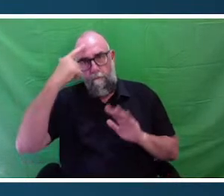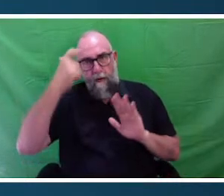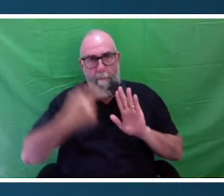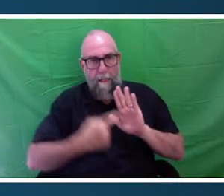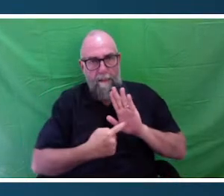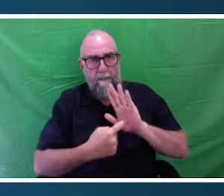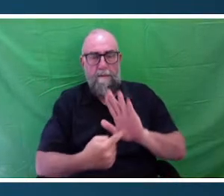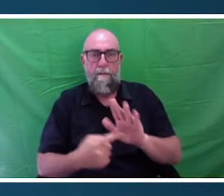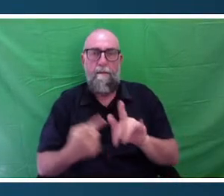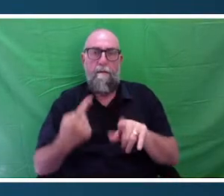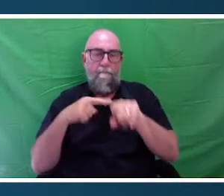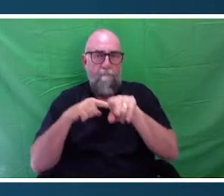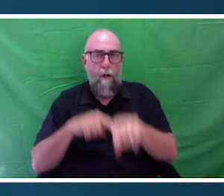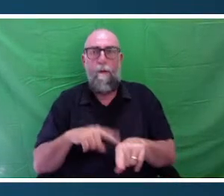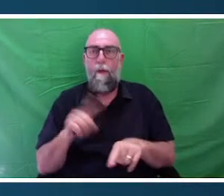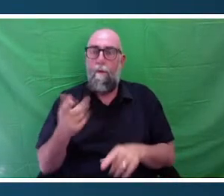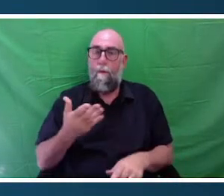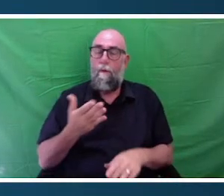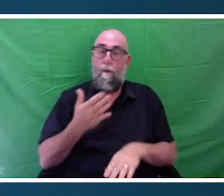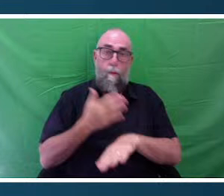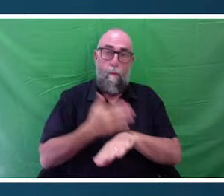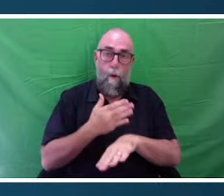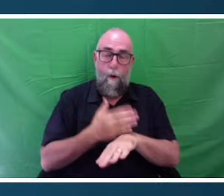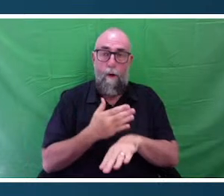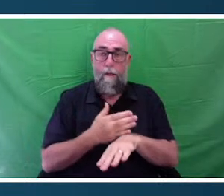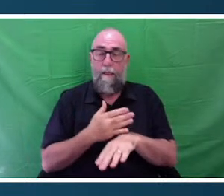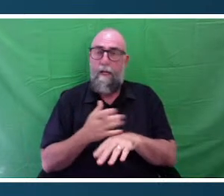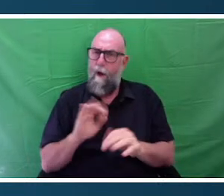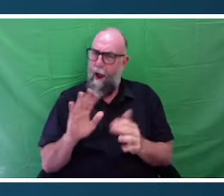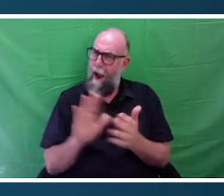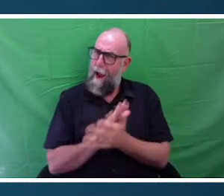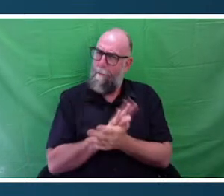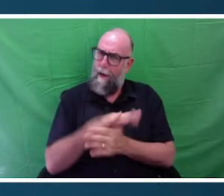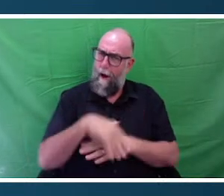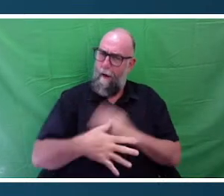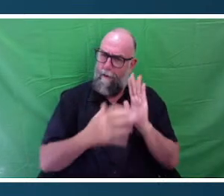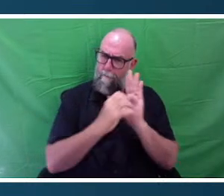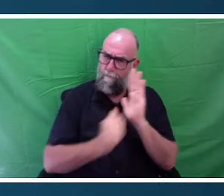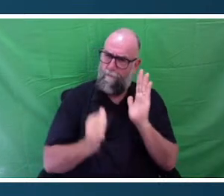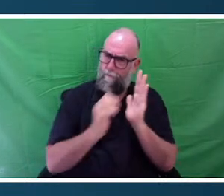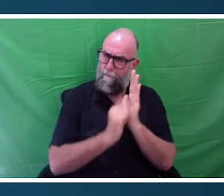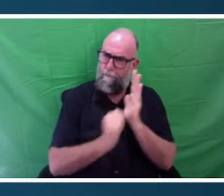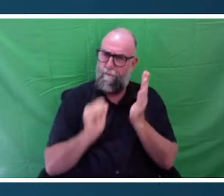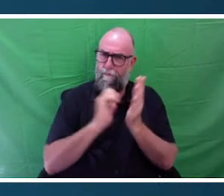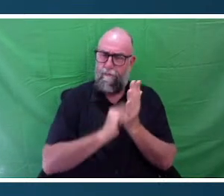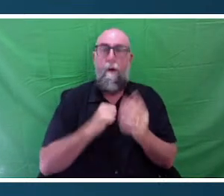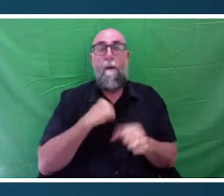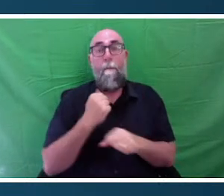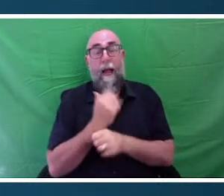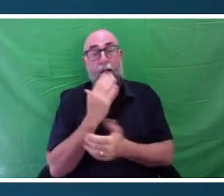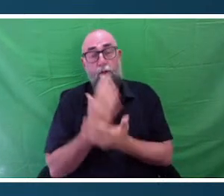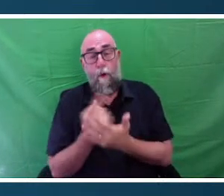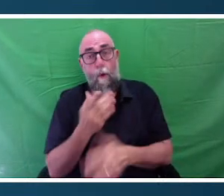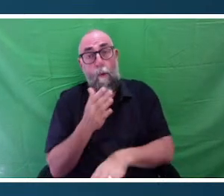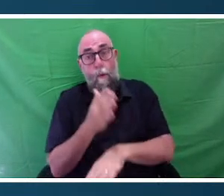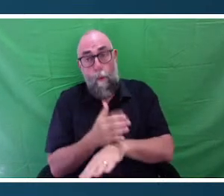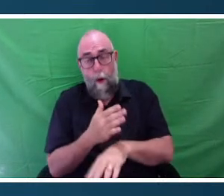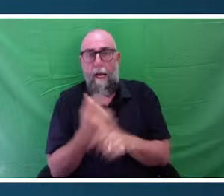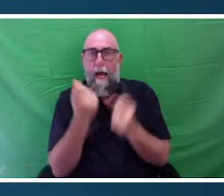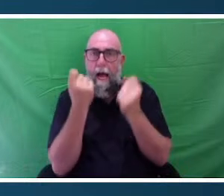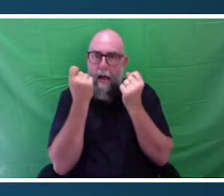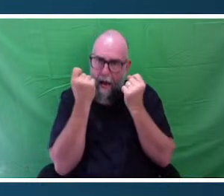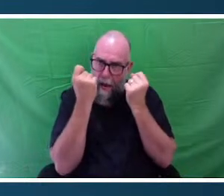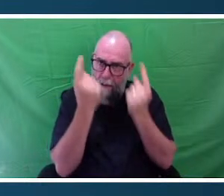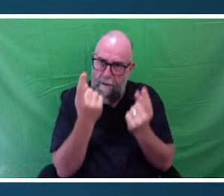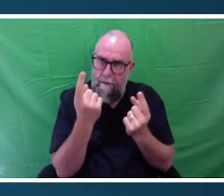worker dissatisfaction with their salary deductions. They could involve making sure they understand and have informed consent about